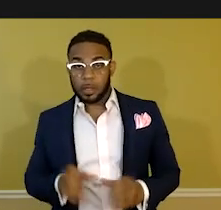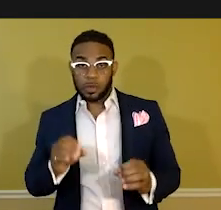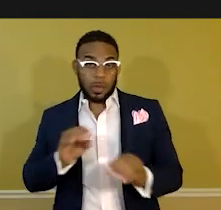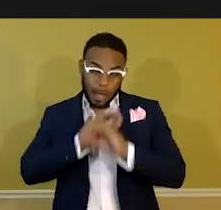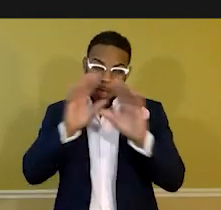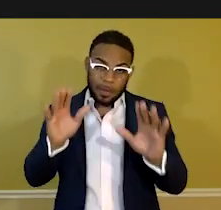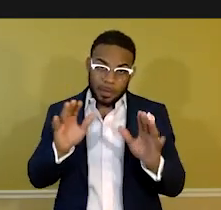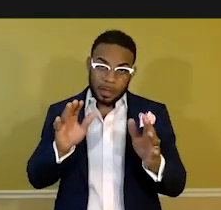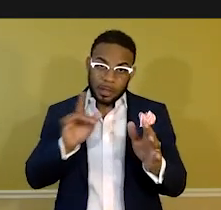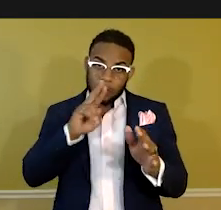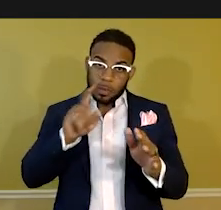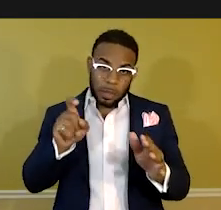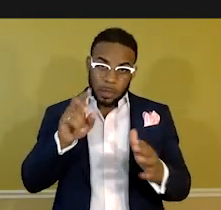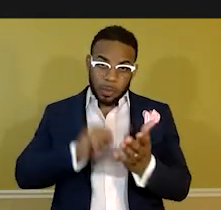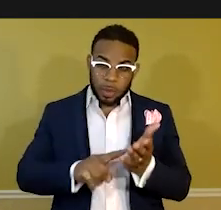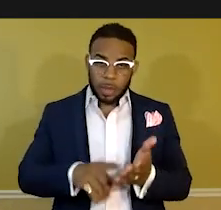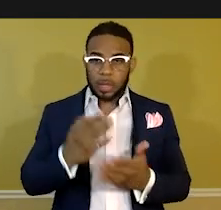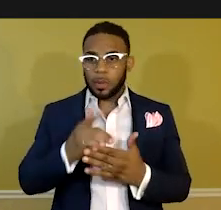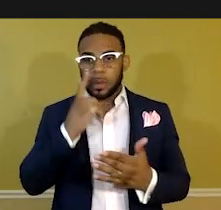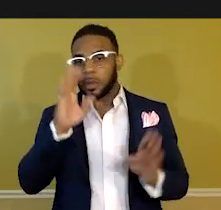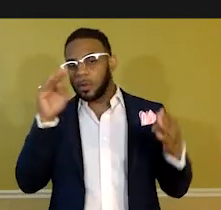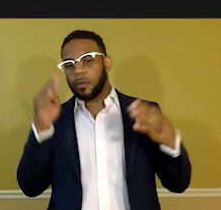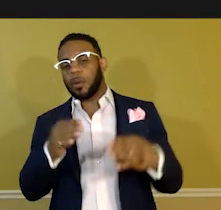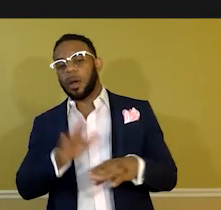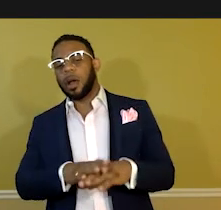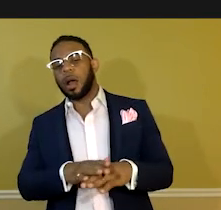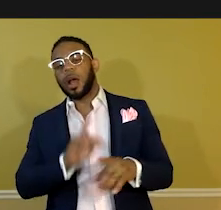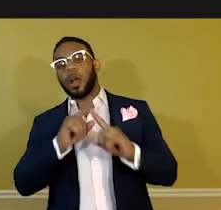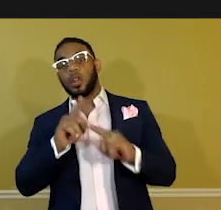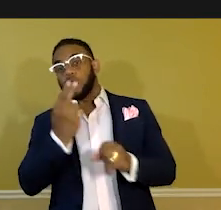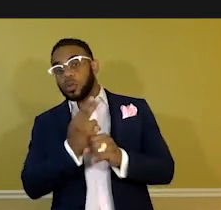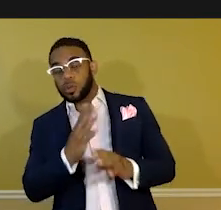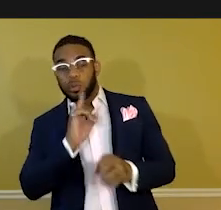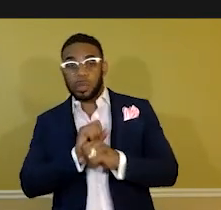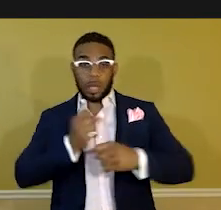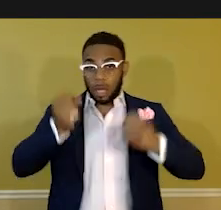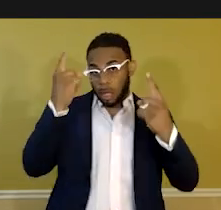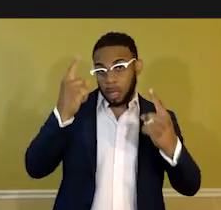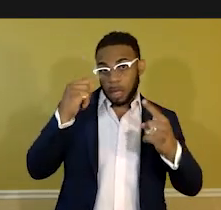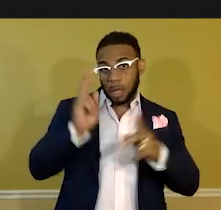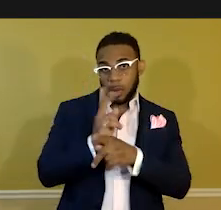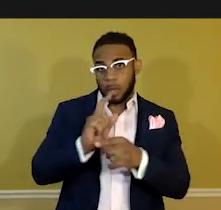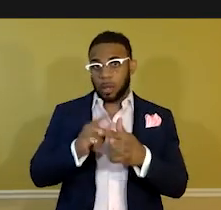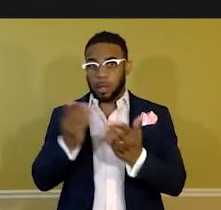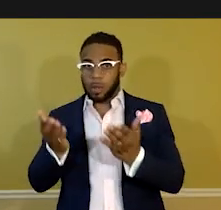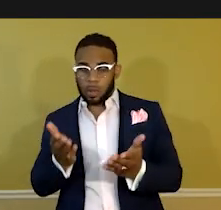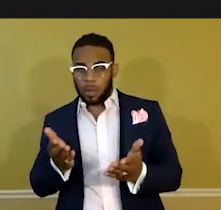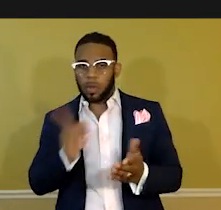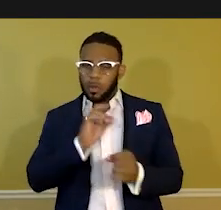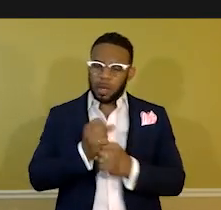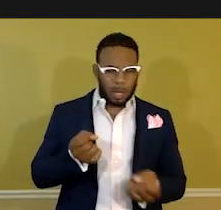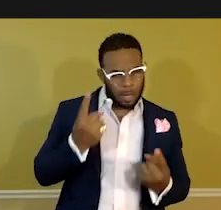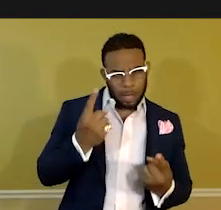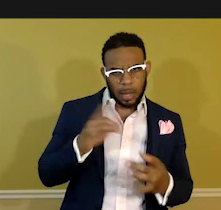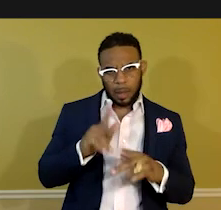obviously, you know, there's UX research, someone who just focuses on, you know, talking to users and really understanding the product or the service, really